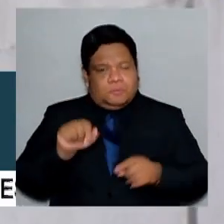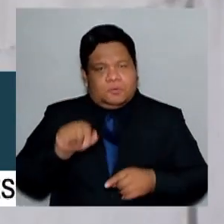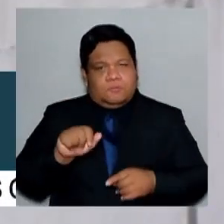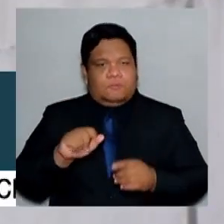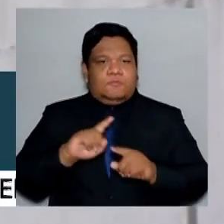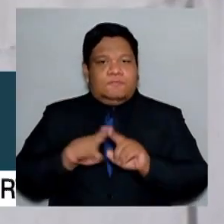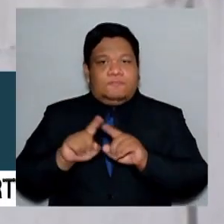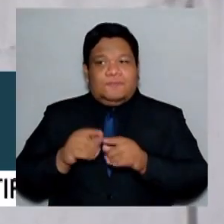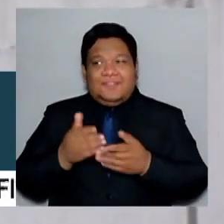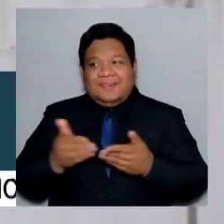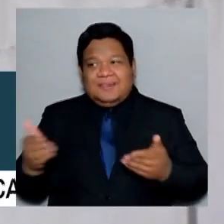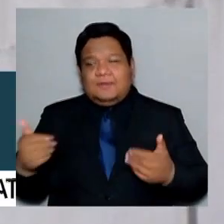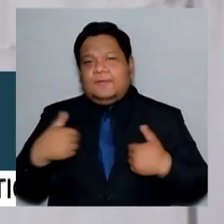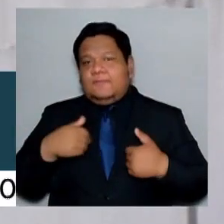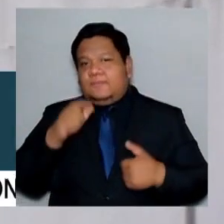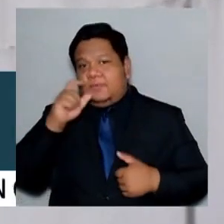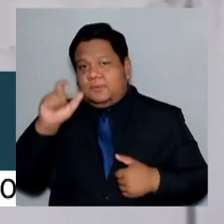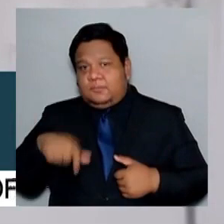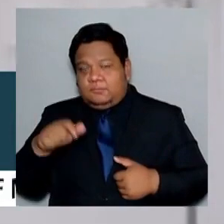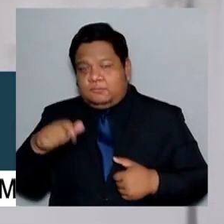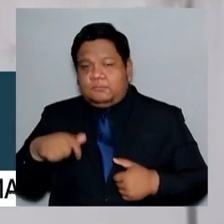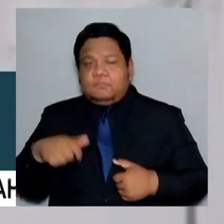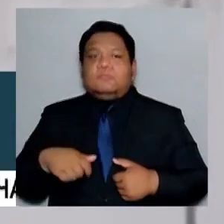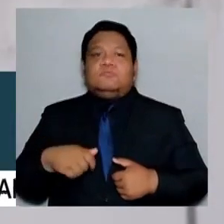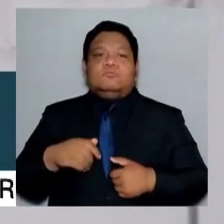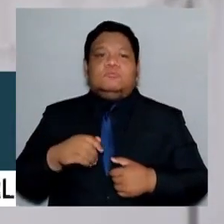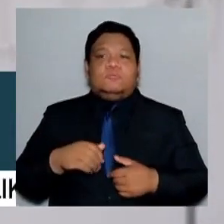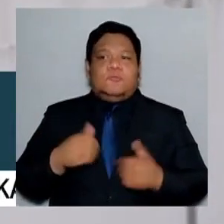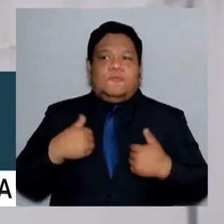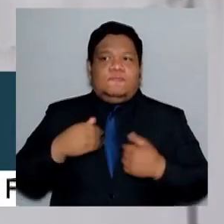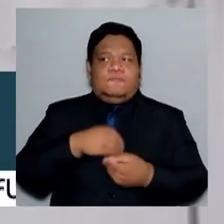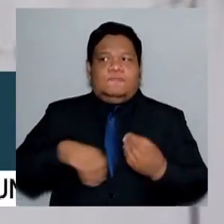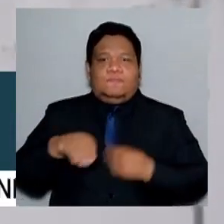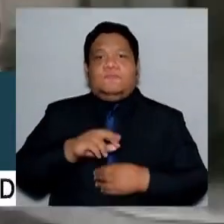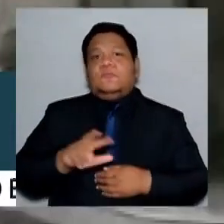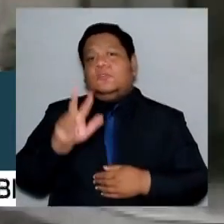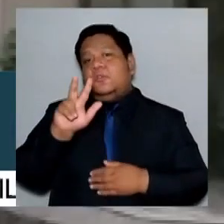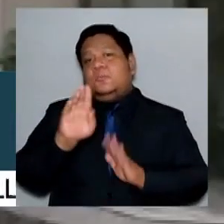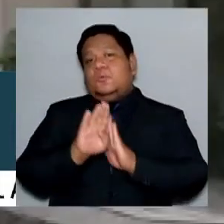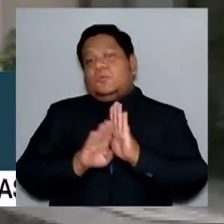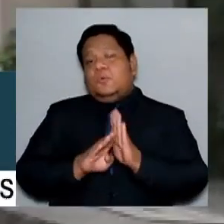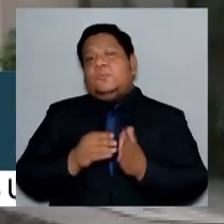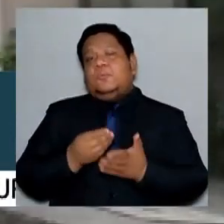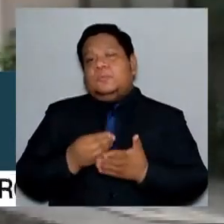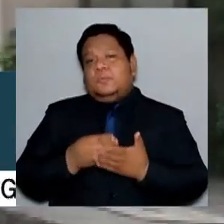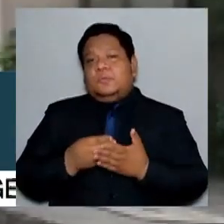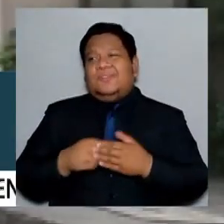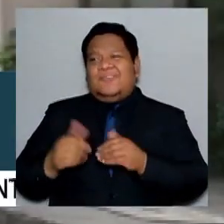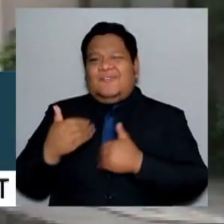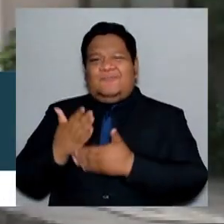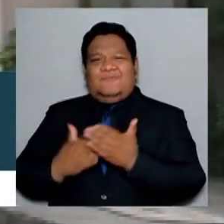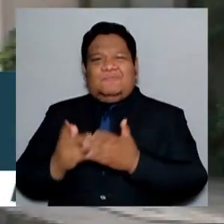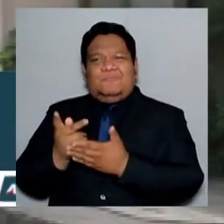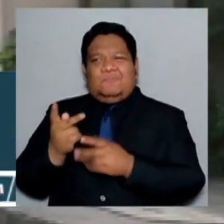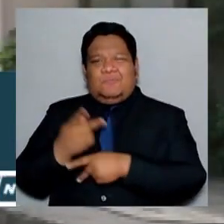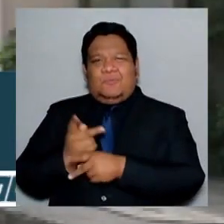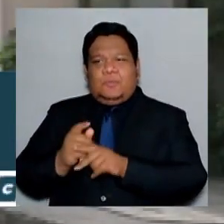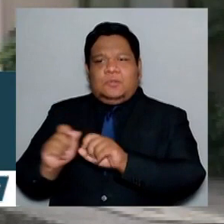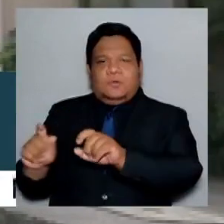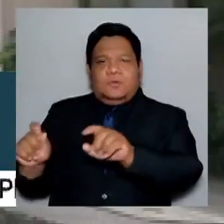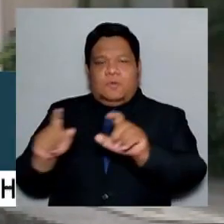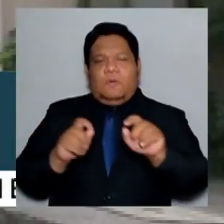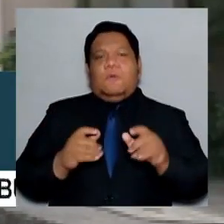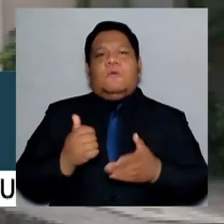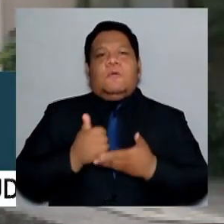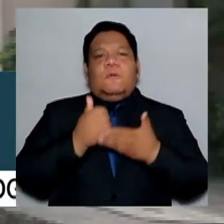needed, generating 3 billion pesos income from the sale of properties, which help offset financing costs.